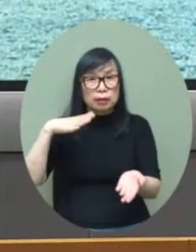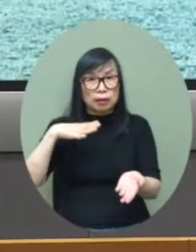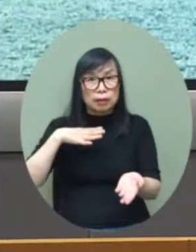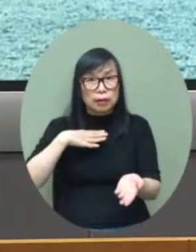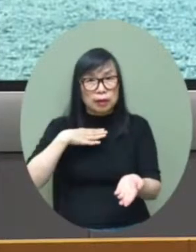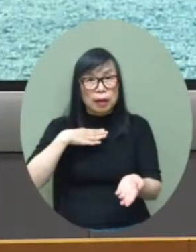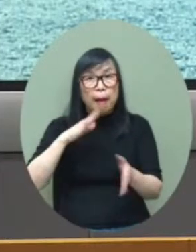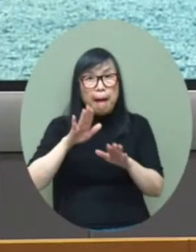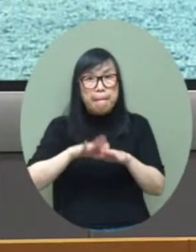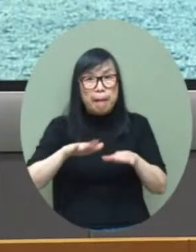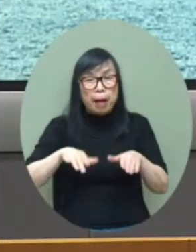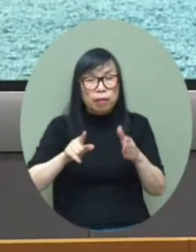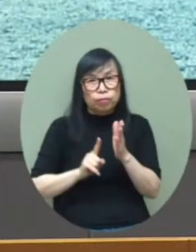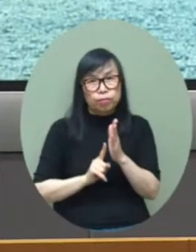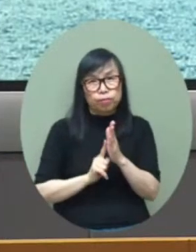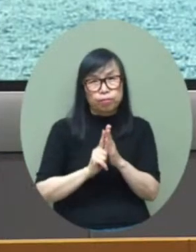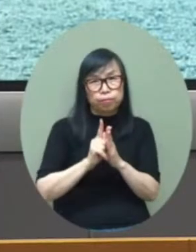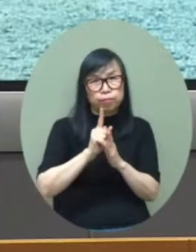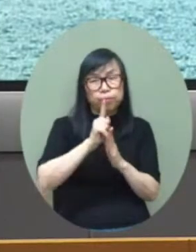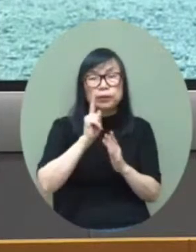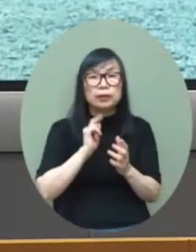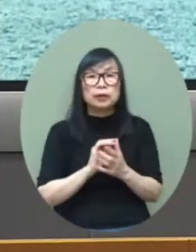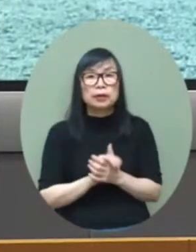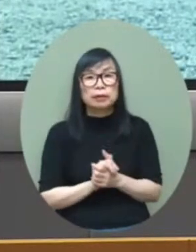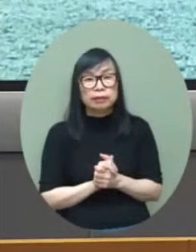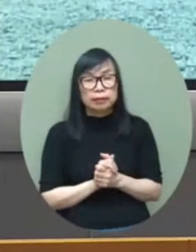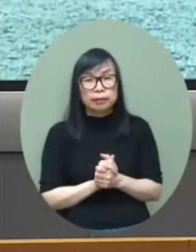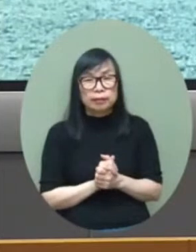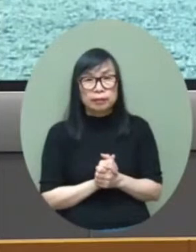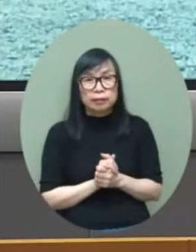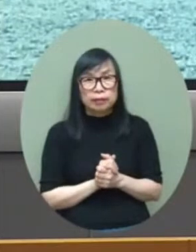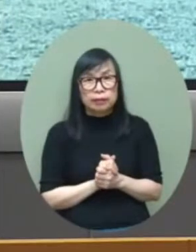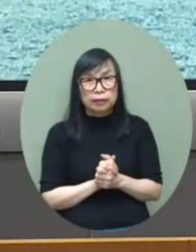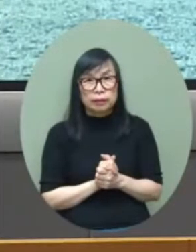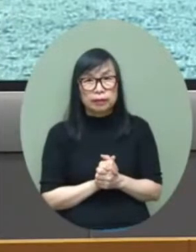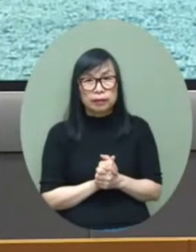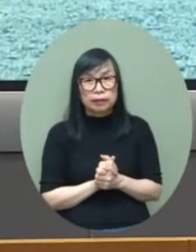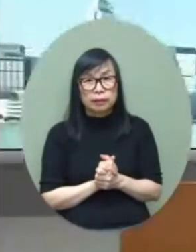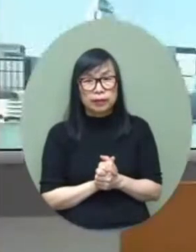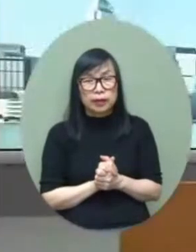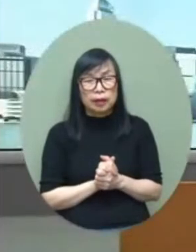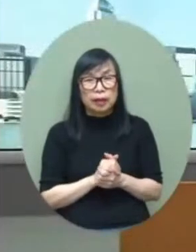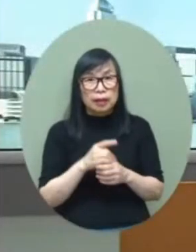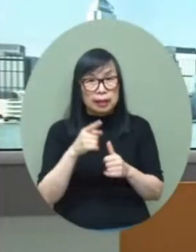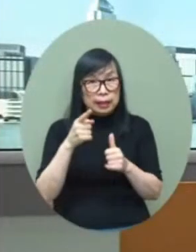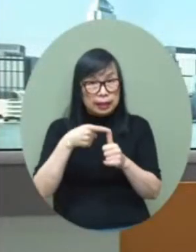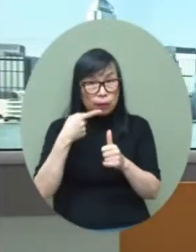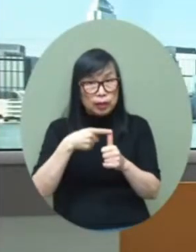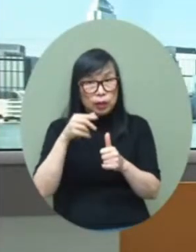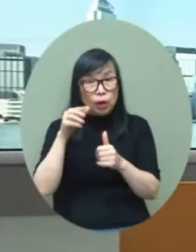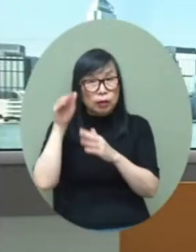caseload and also on the hospitalization. The number of cases is actually creeping up.